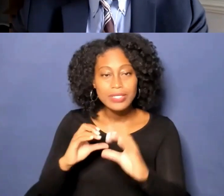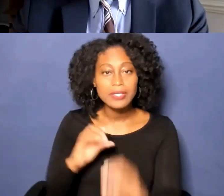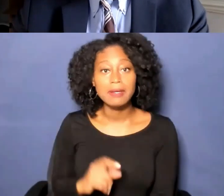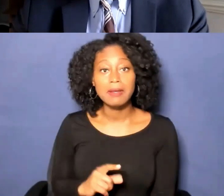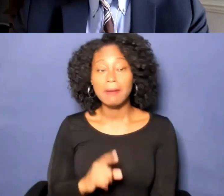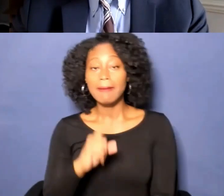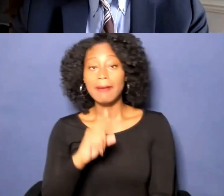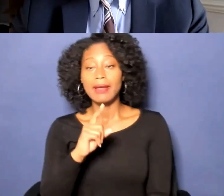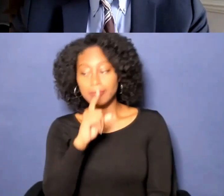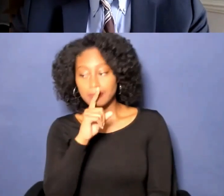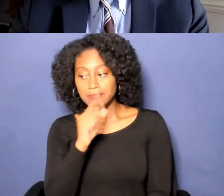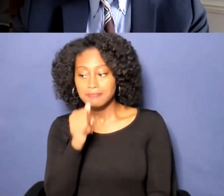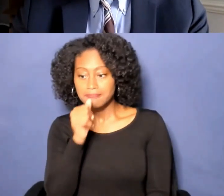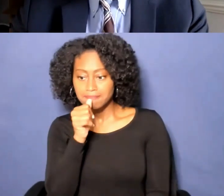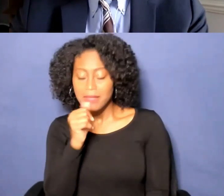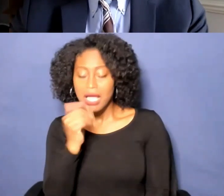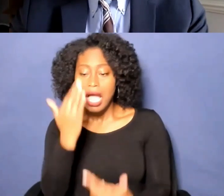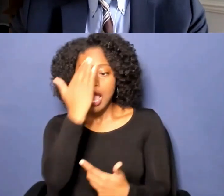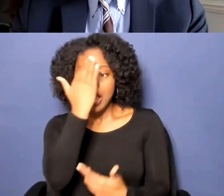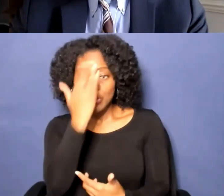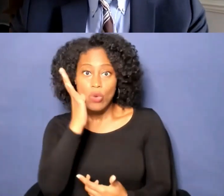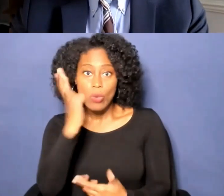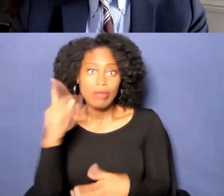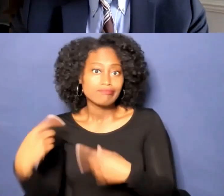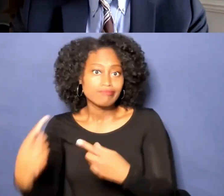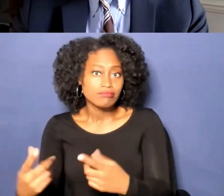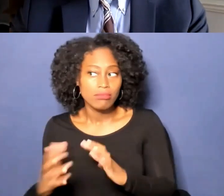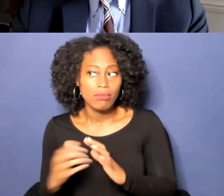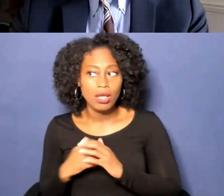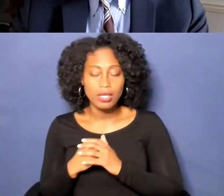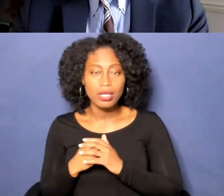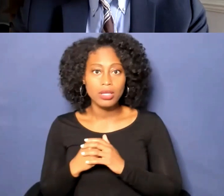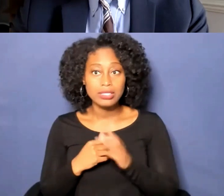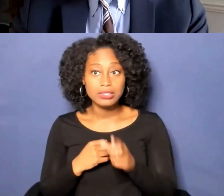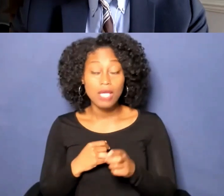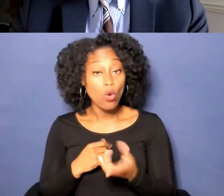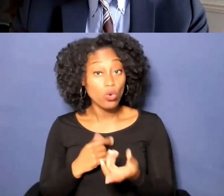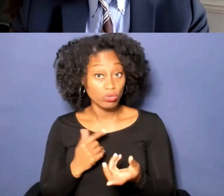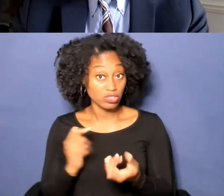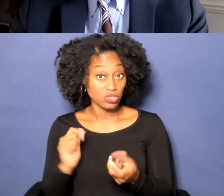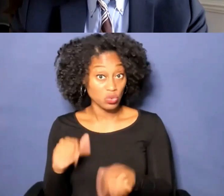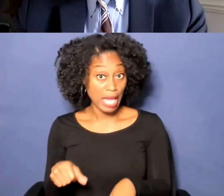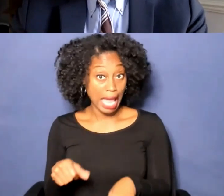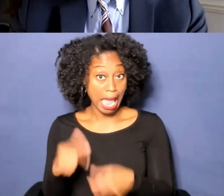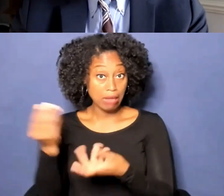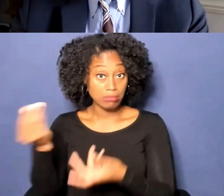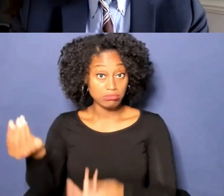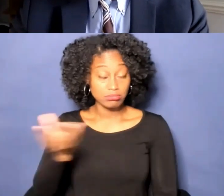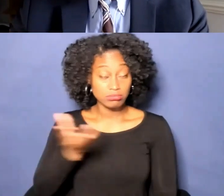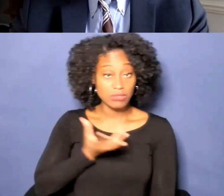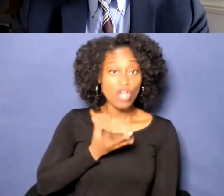that you know what's in store for you. And so, you know, having